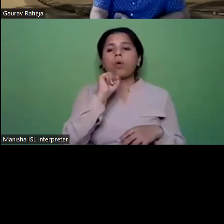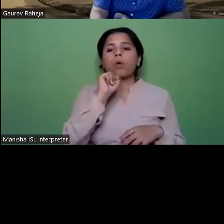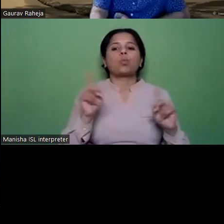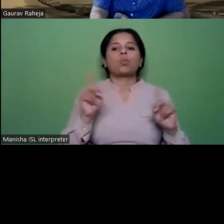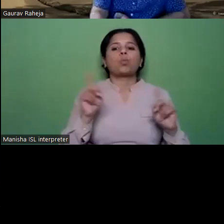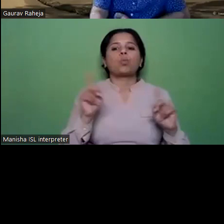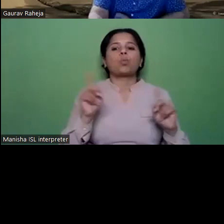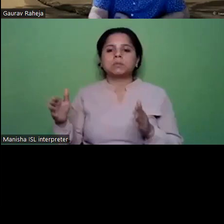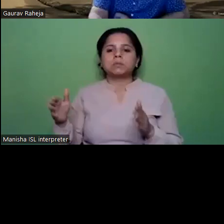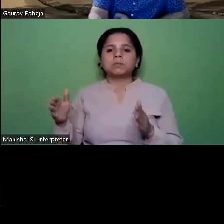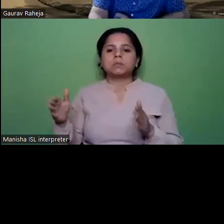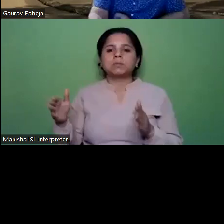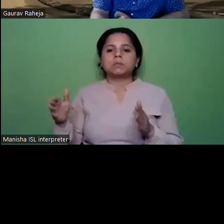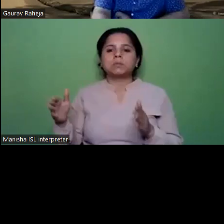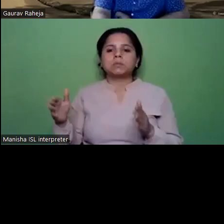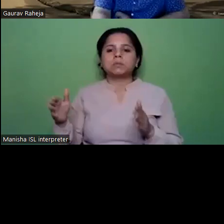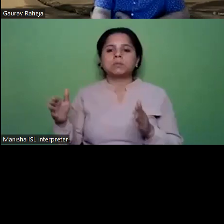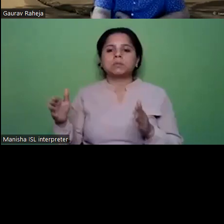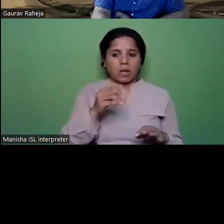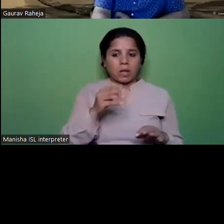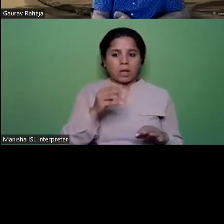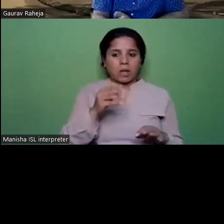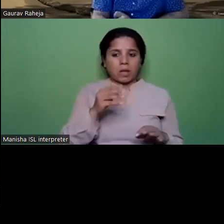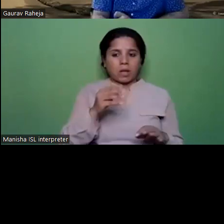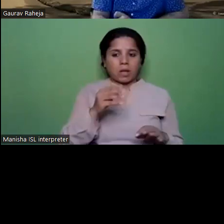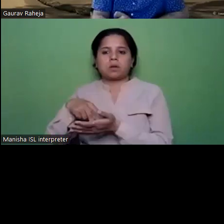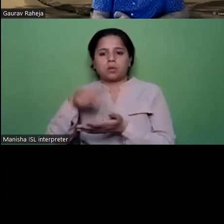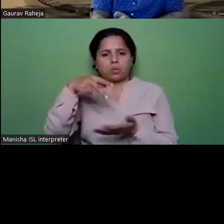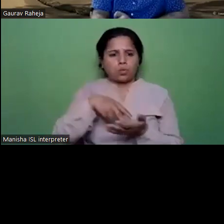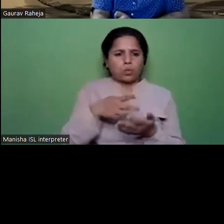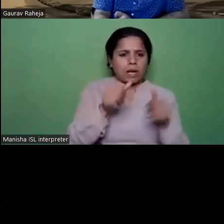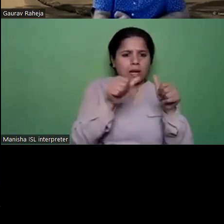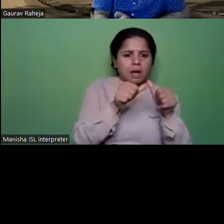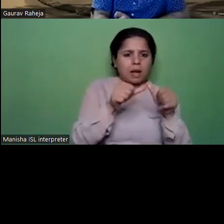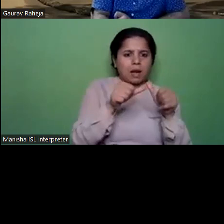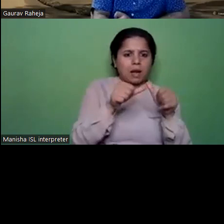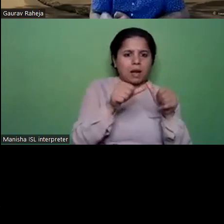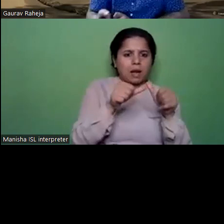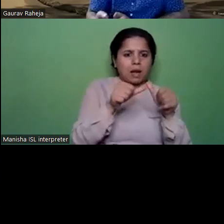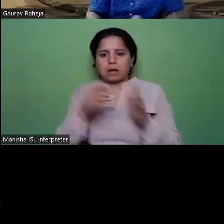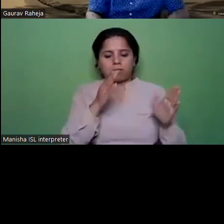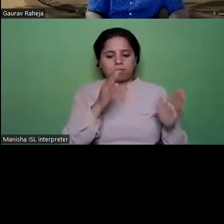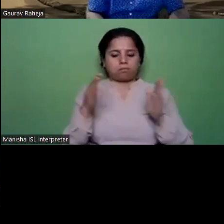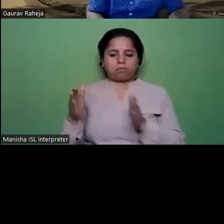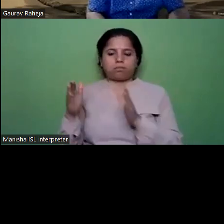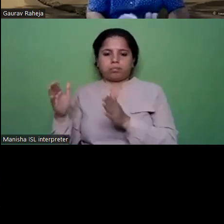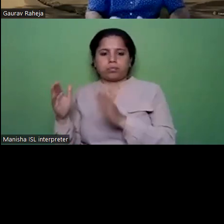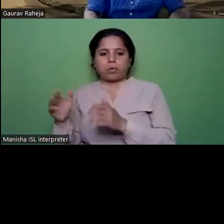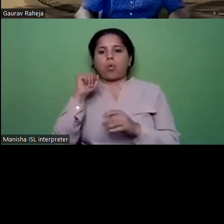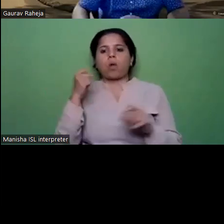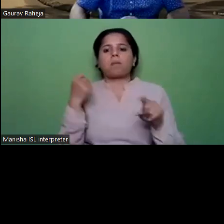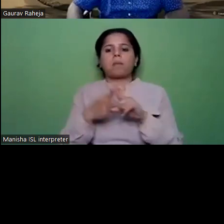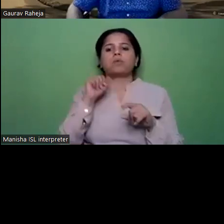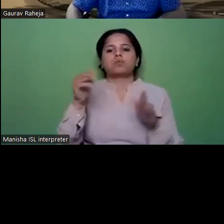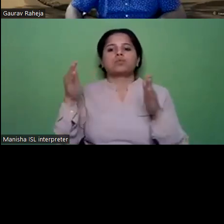the station. So where you can actually stand. So you're standing at A zone or B zone, depending upon where your coach is. So this